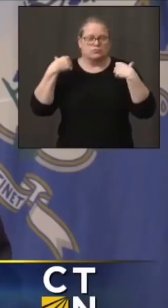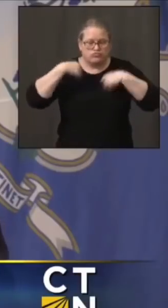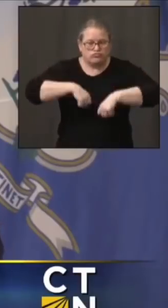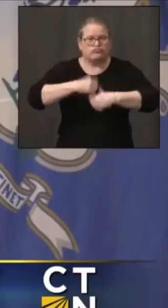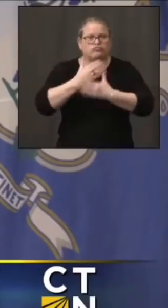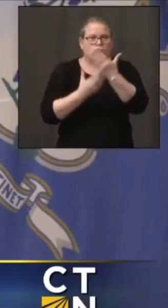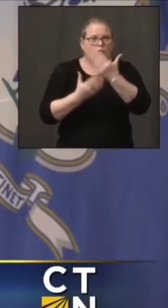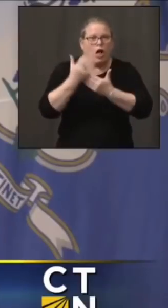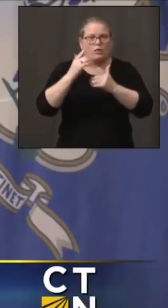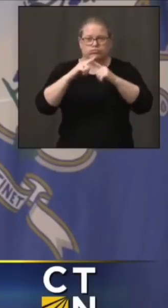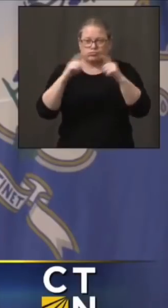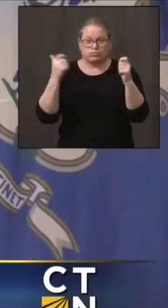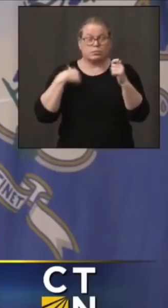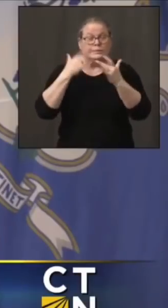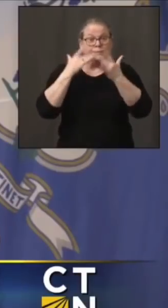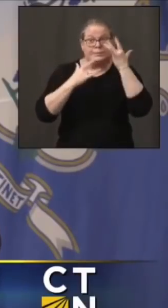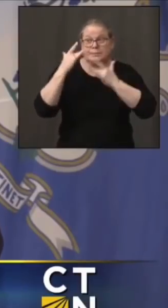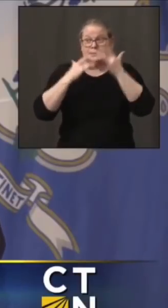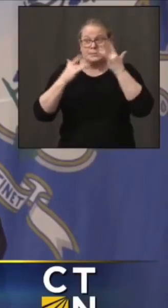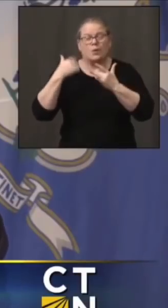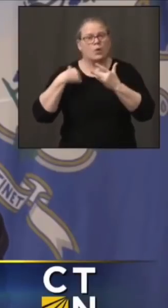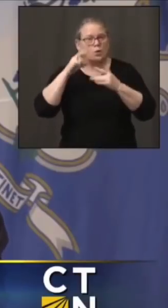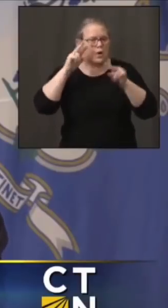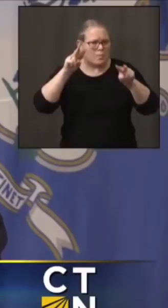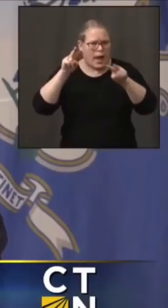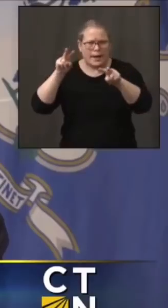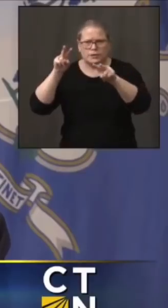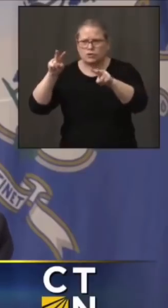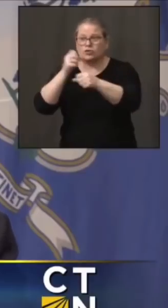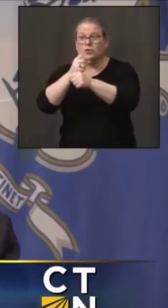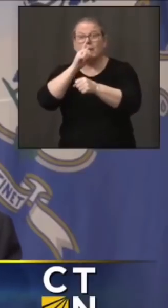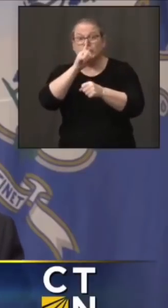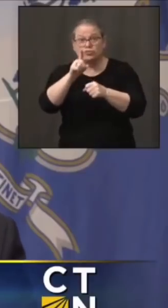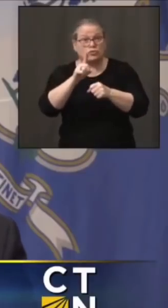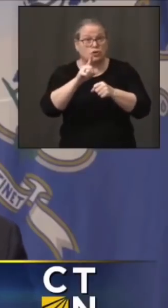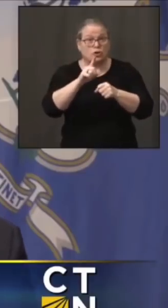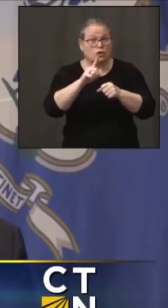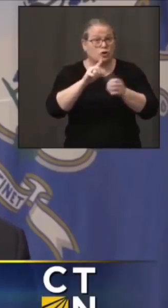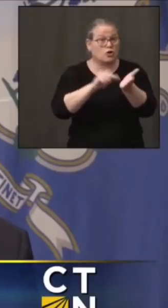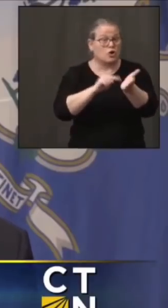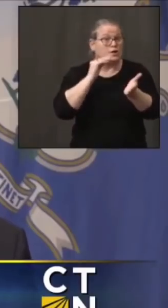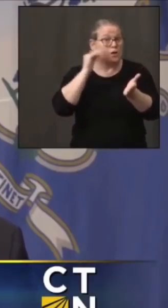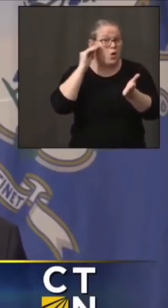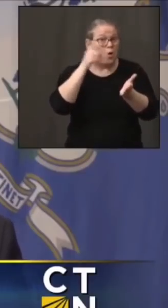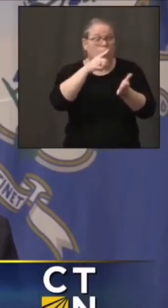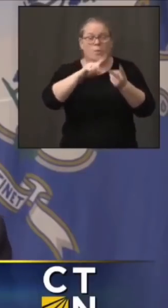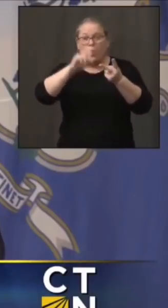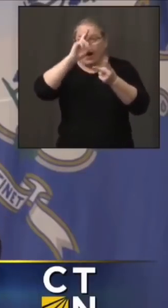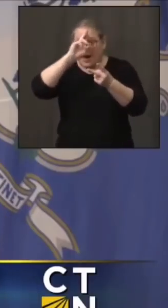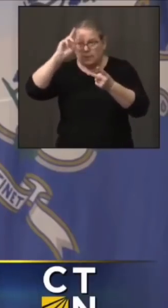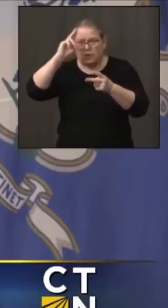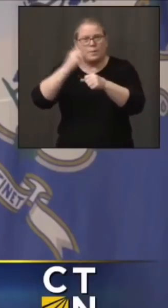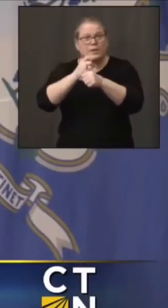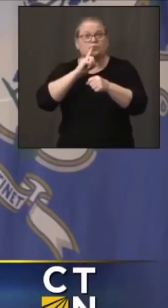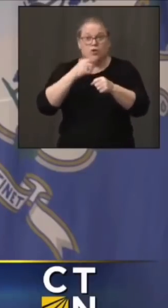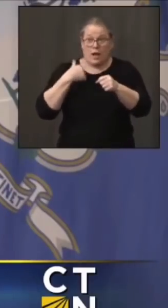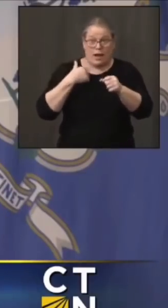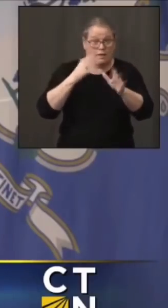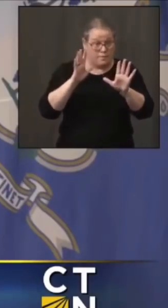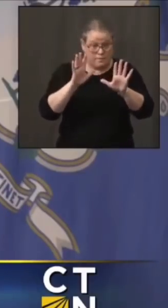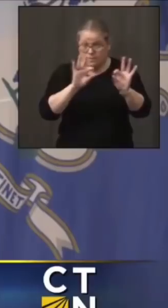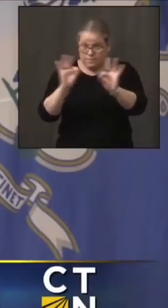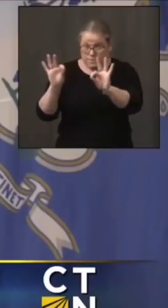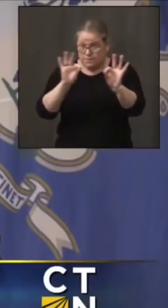and nursing homes, making sure that they didn't have excess supply. We had to allocate that as we could, but get